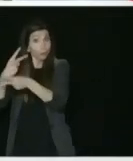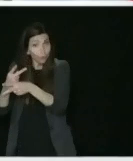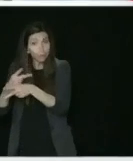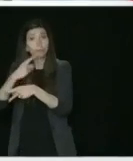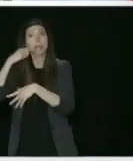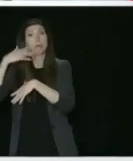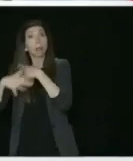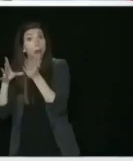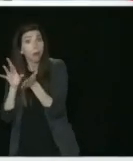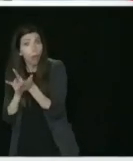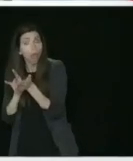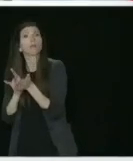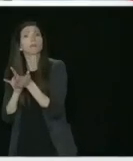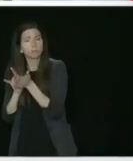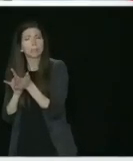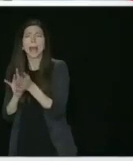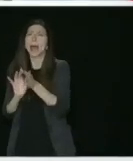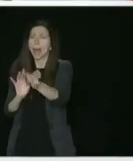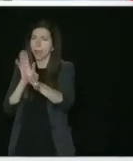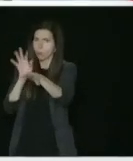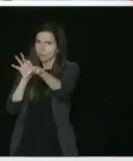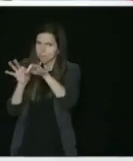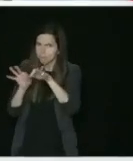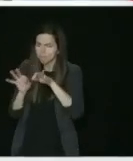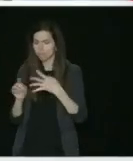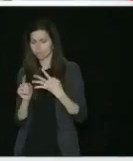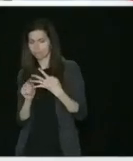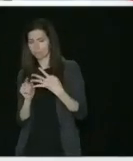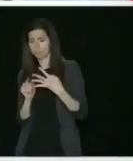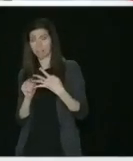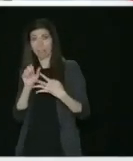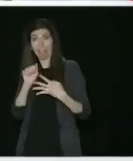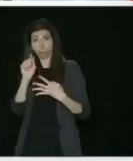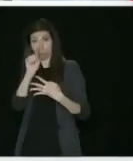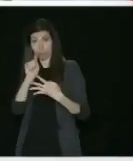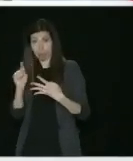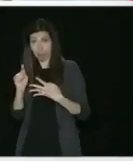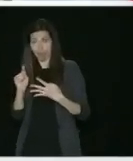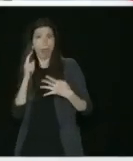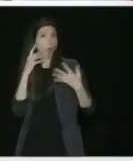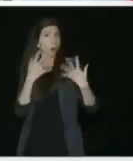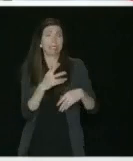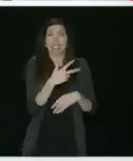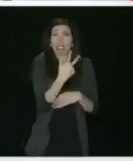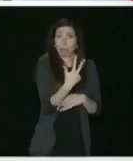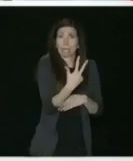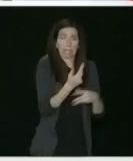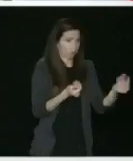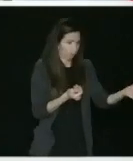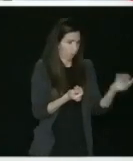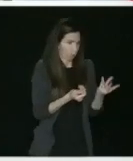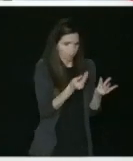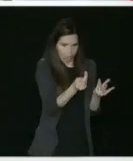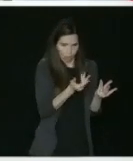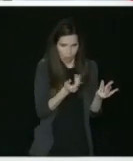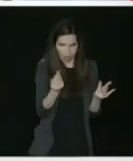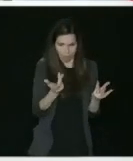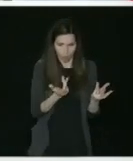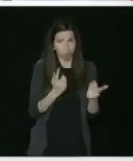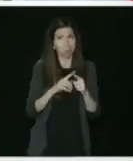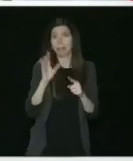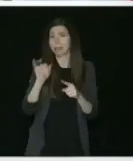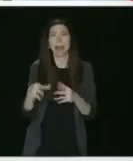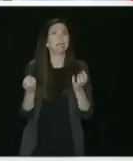doses for AstraZeneca that we've seen being administered, we've had three reports of those more common kinds of clots. And